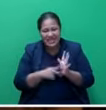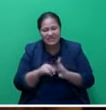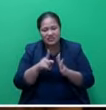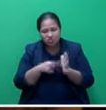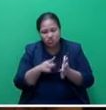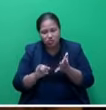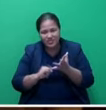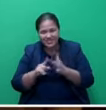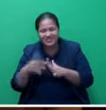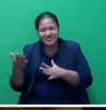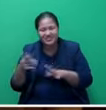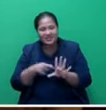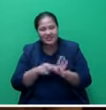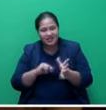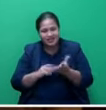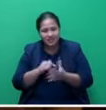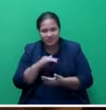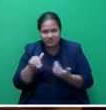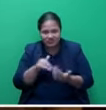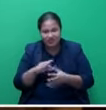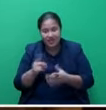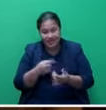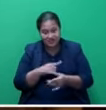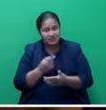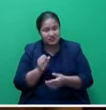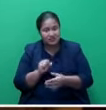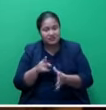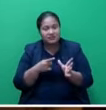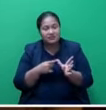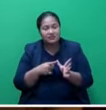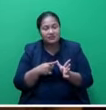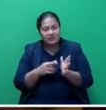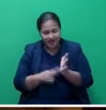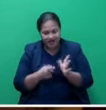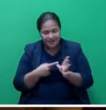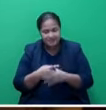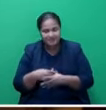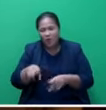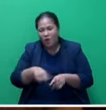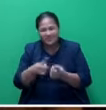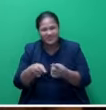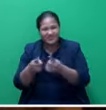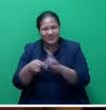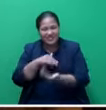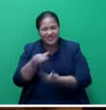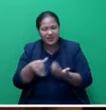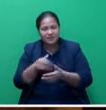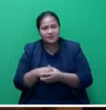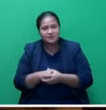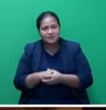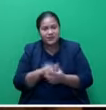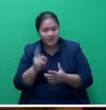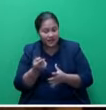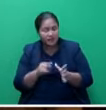Harold, TC Yasa, and of course the latest one, Tropical Cyclone Ana. Apart from Tropical Cyclone